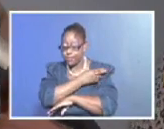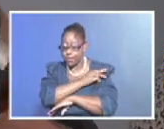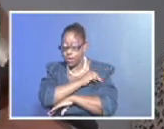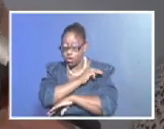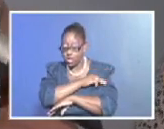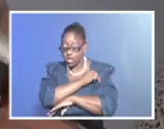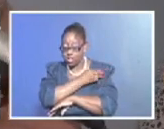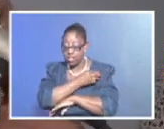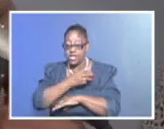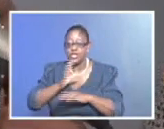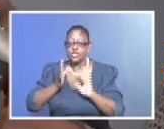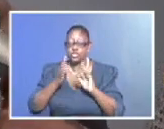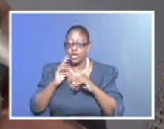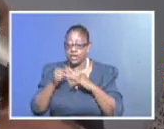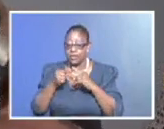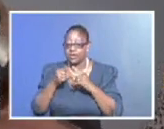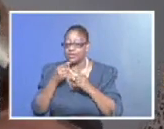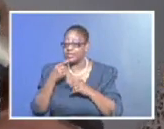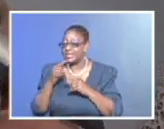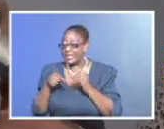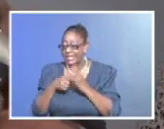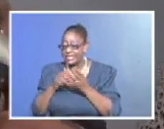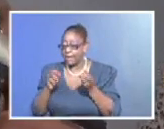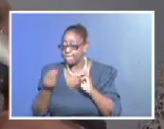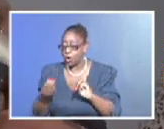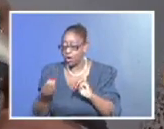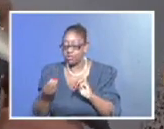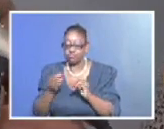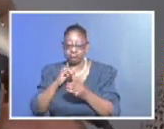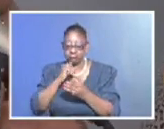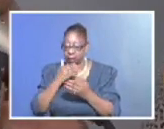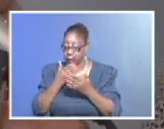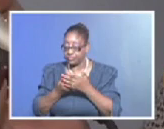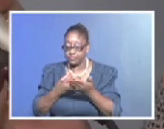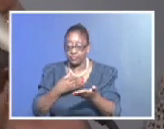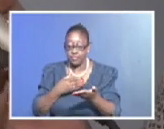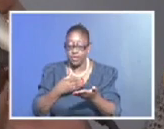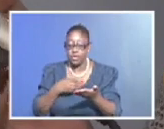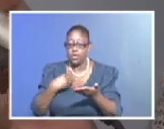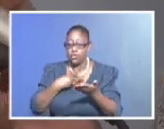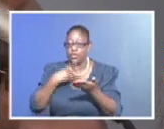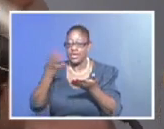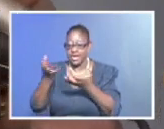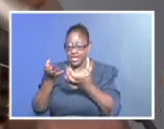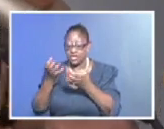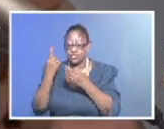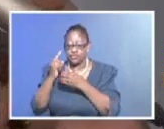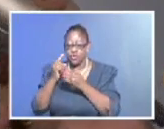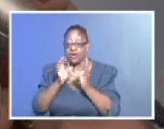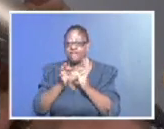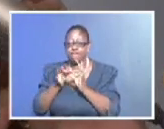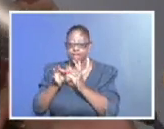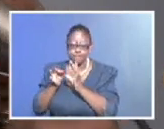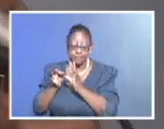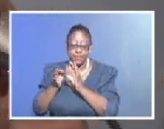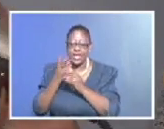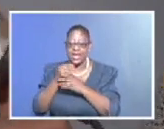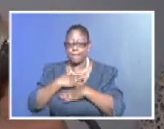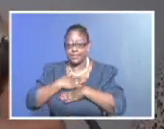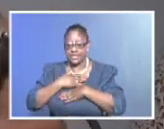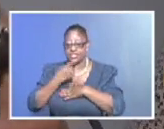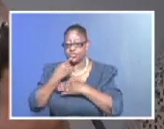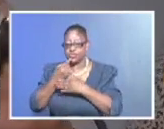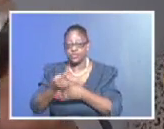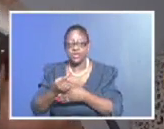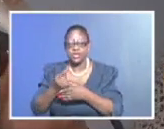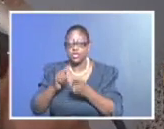particular facility is in bad shape. We are now in request for proposal for the repair of that morgue, and I'm pleased to report